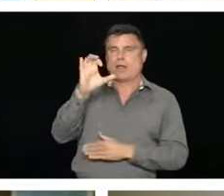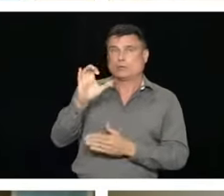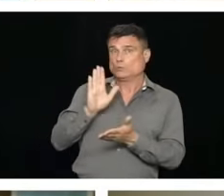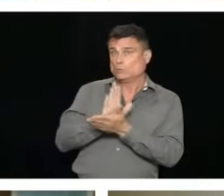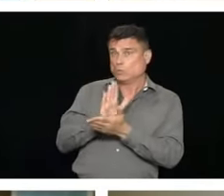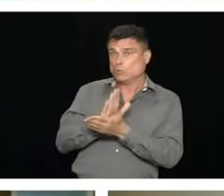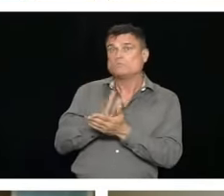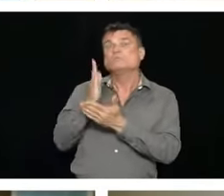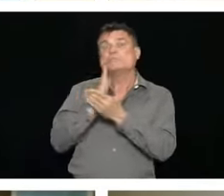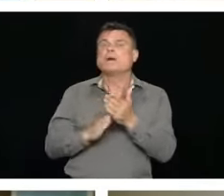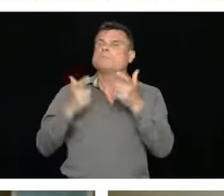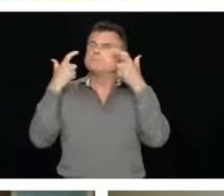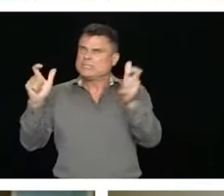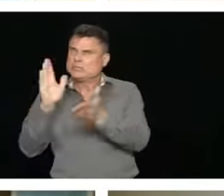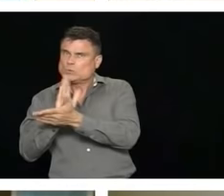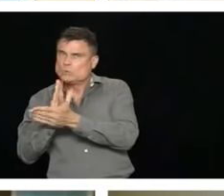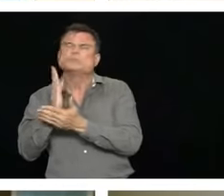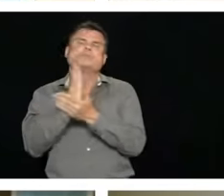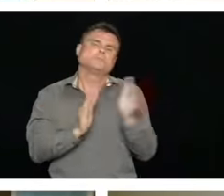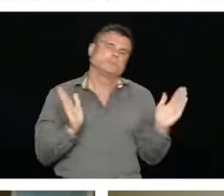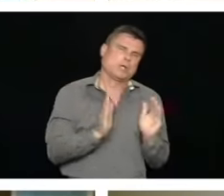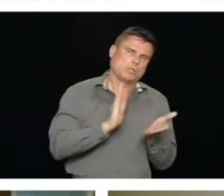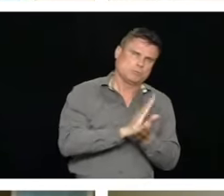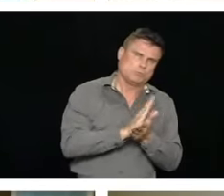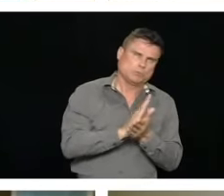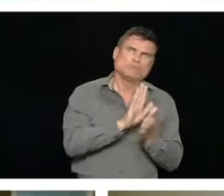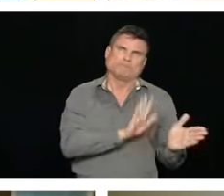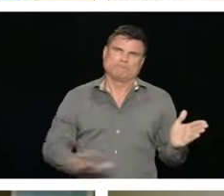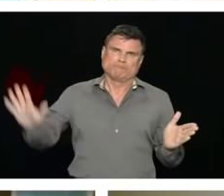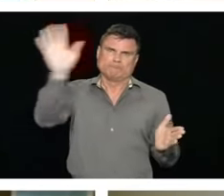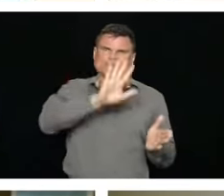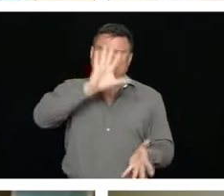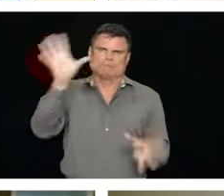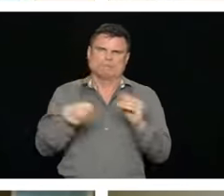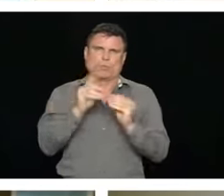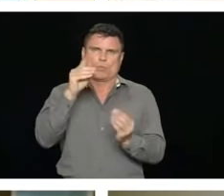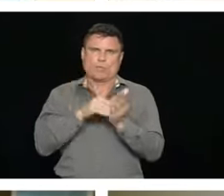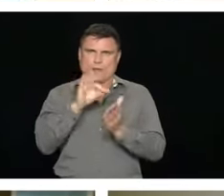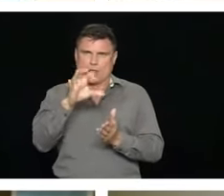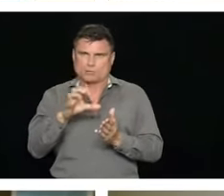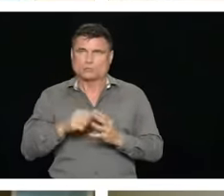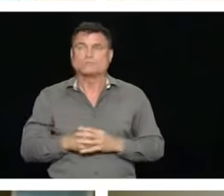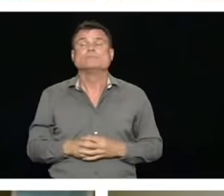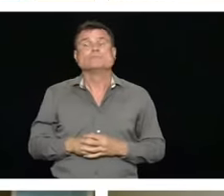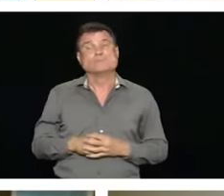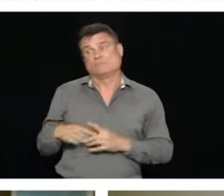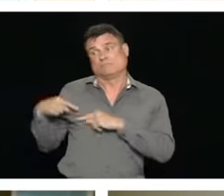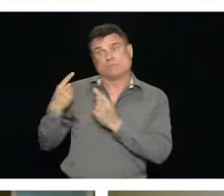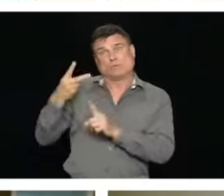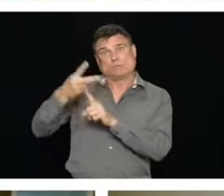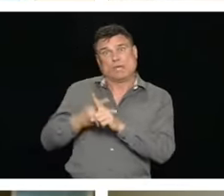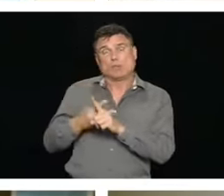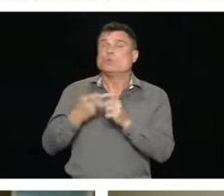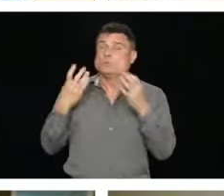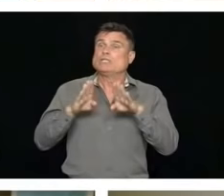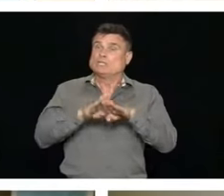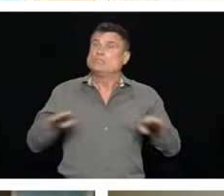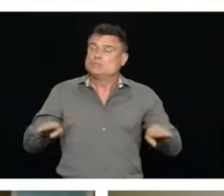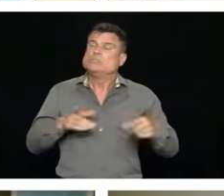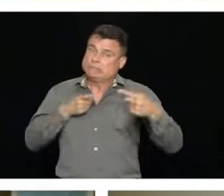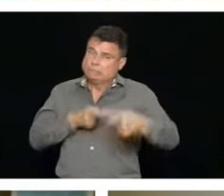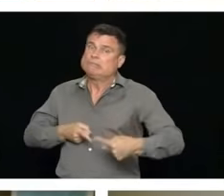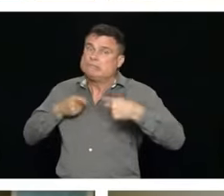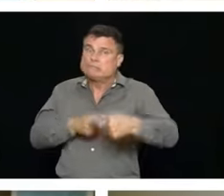more students back to class, there are already 5,000 students, children of essential service workers, and students who require